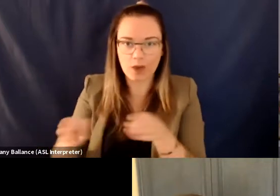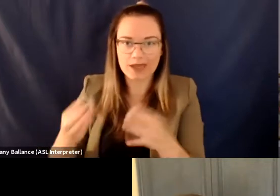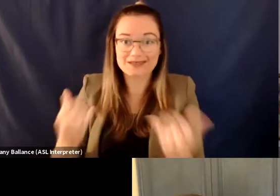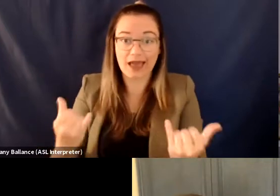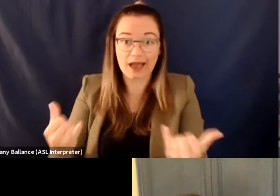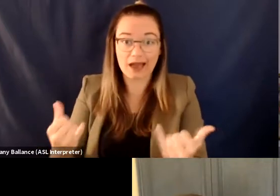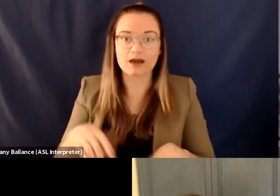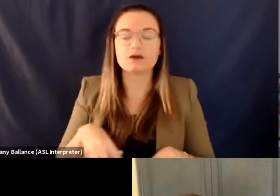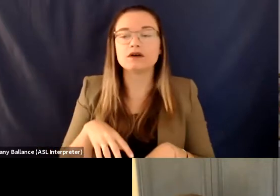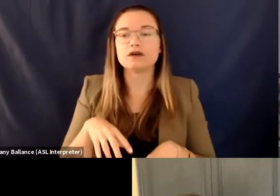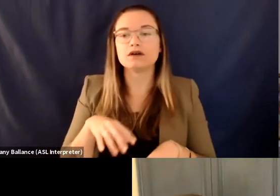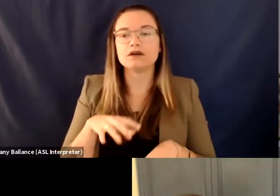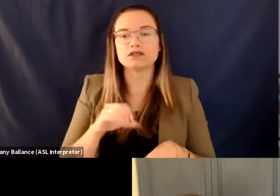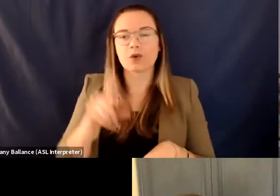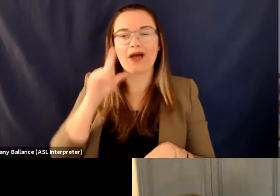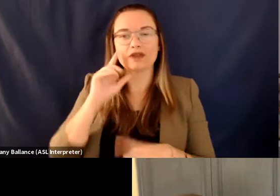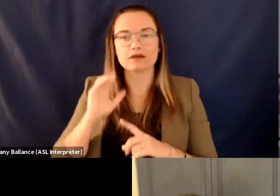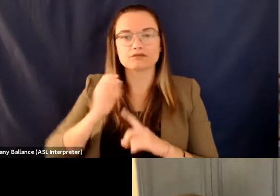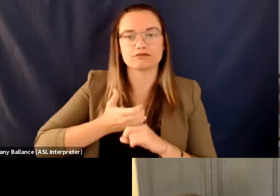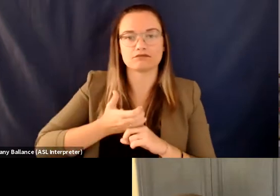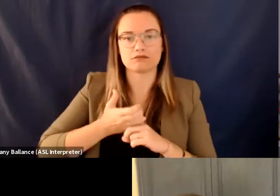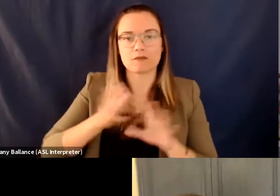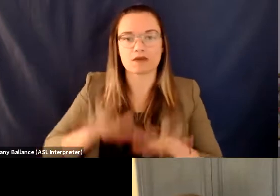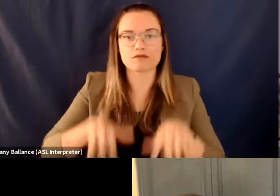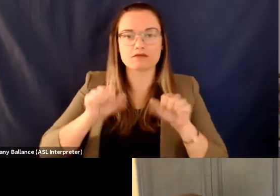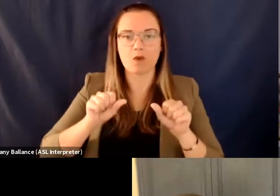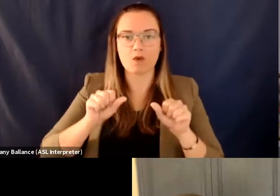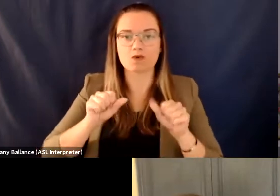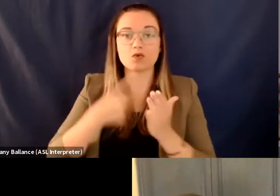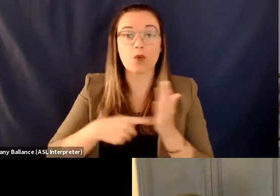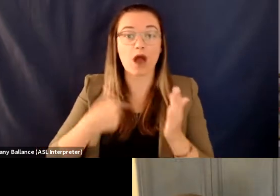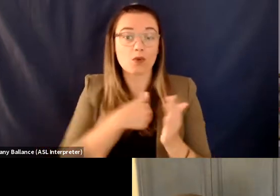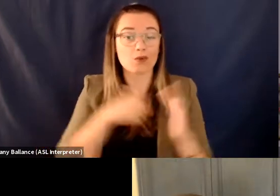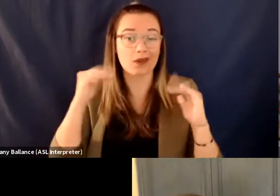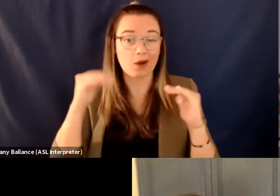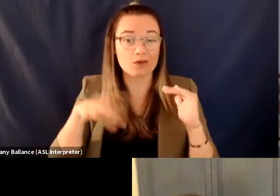And I think that they embody what we hoped to find, which was some version of civil discourse.